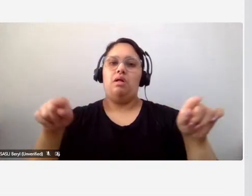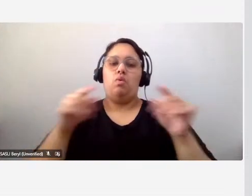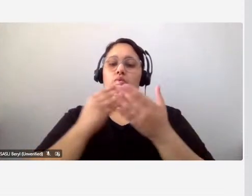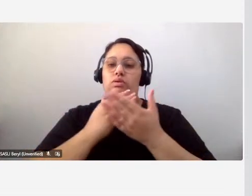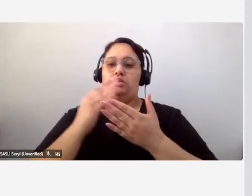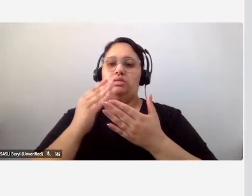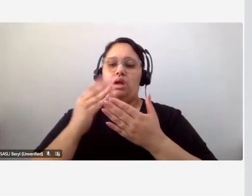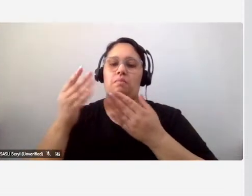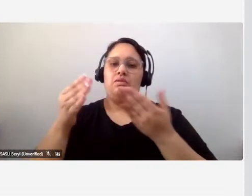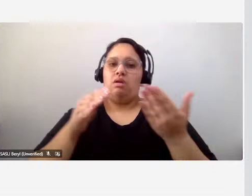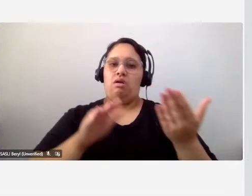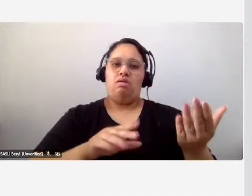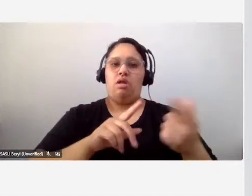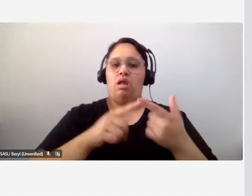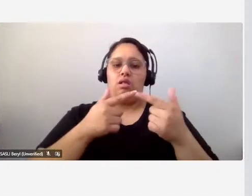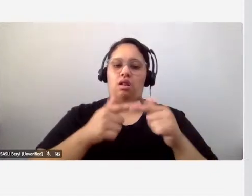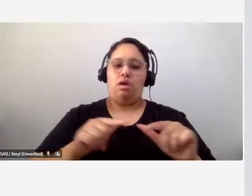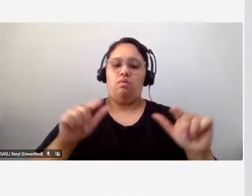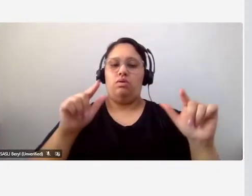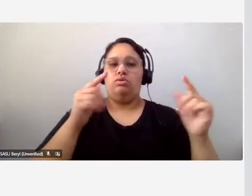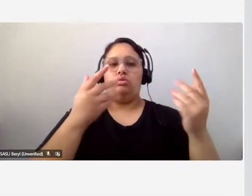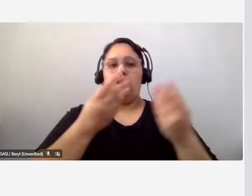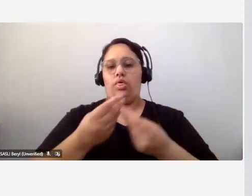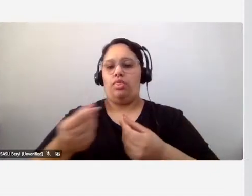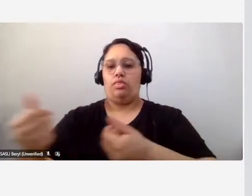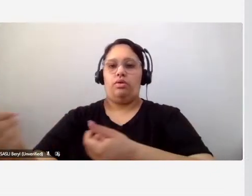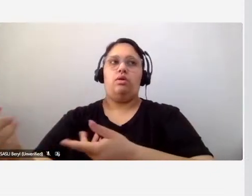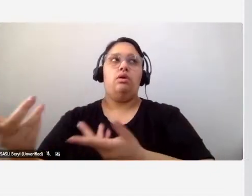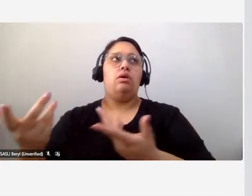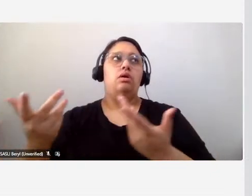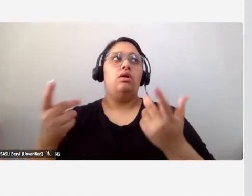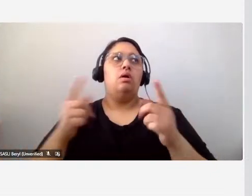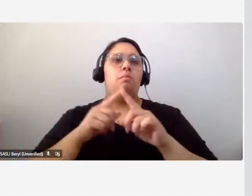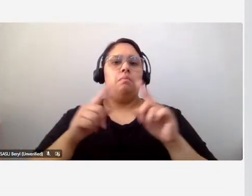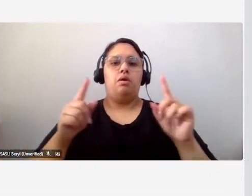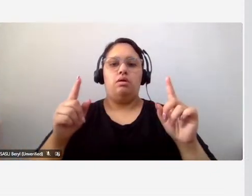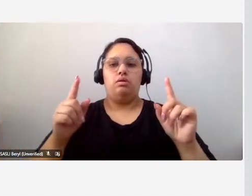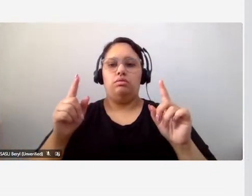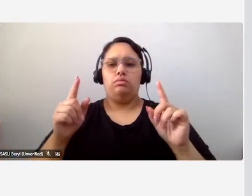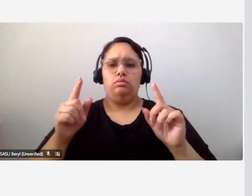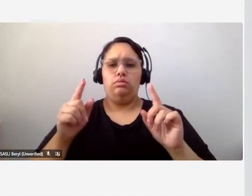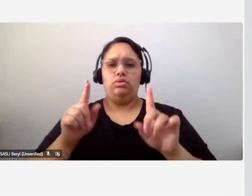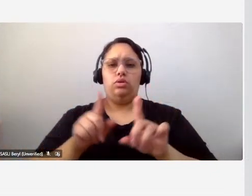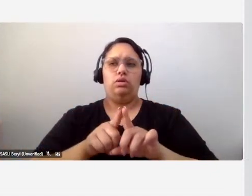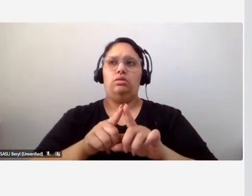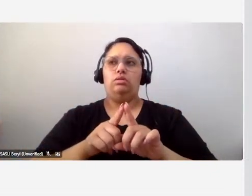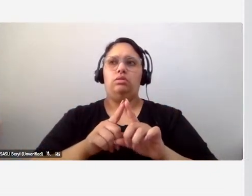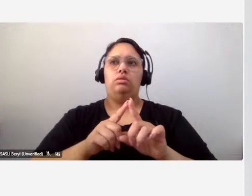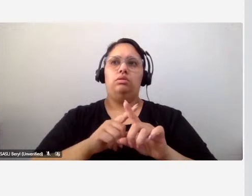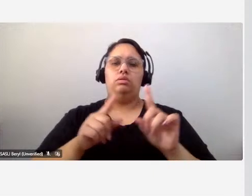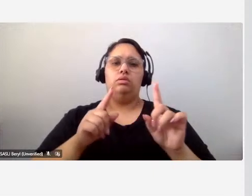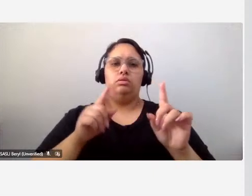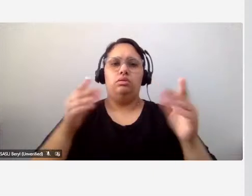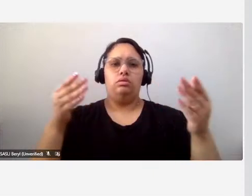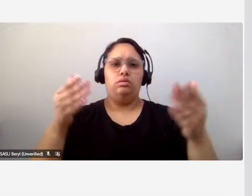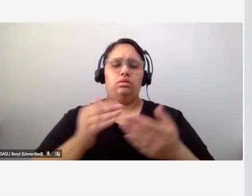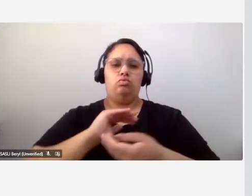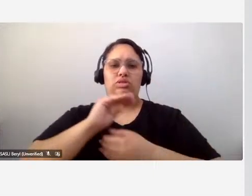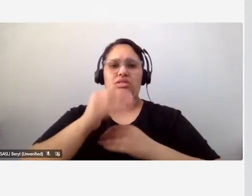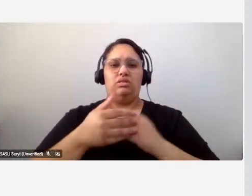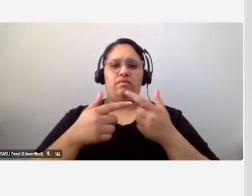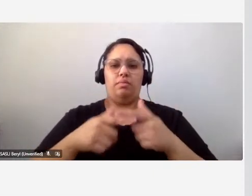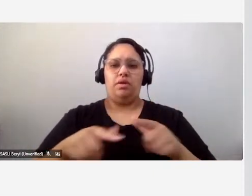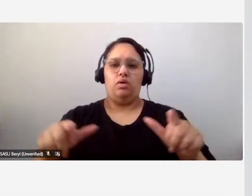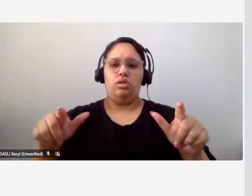people dying off and languages essentially becoming extinct. Is there also an attempt to preserve these languages in such a